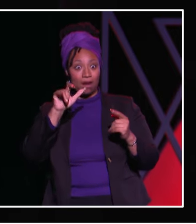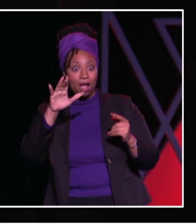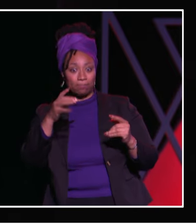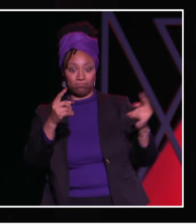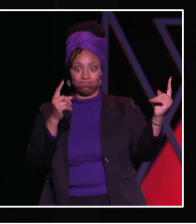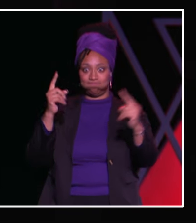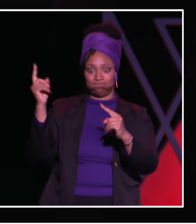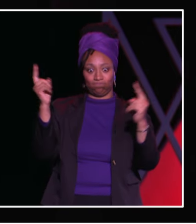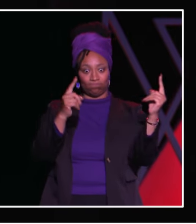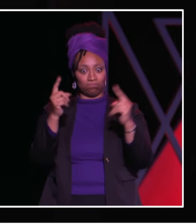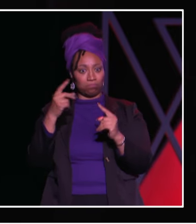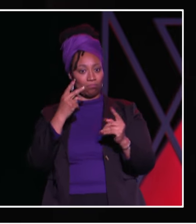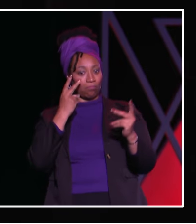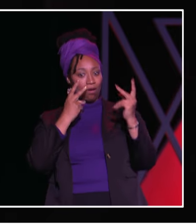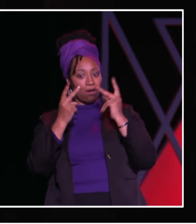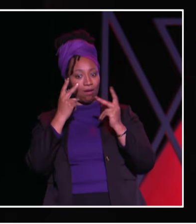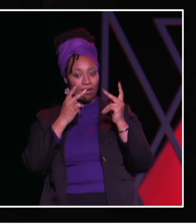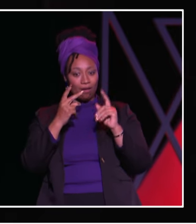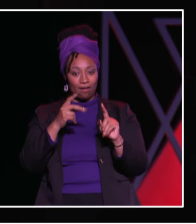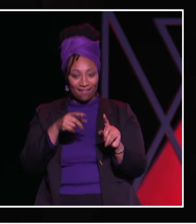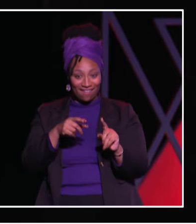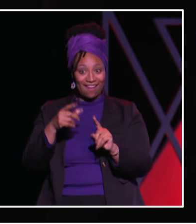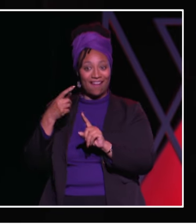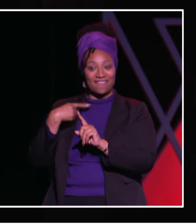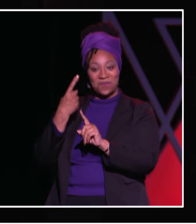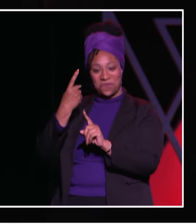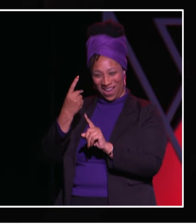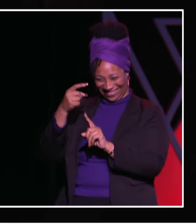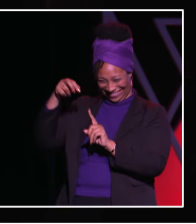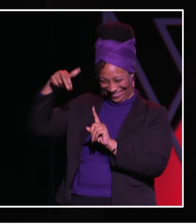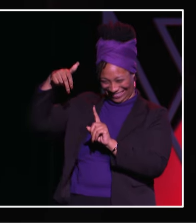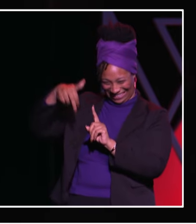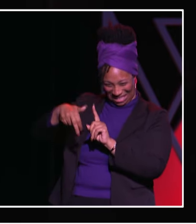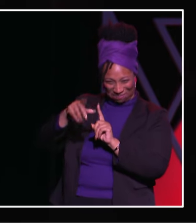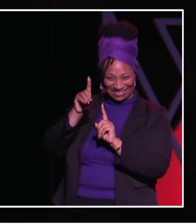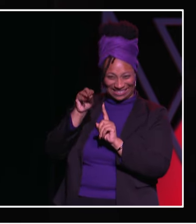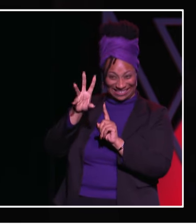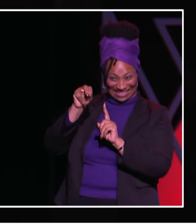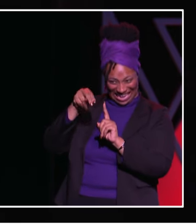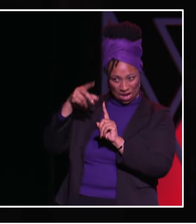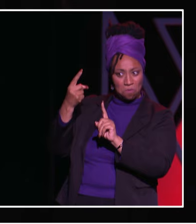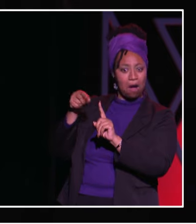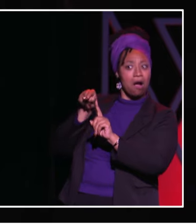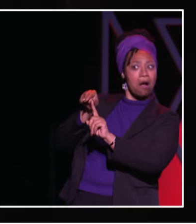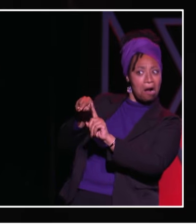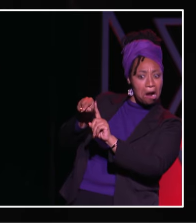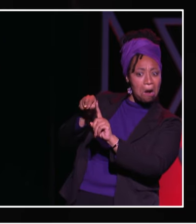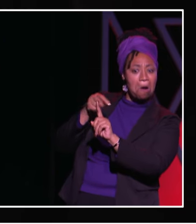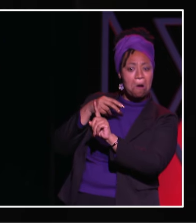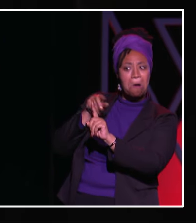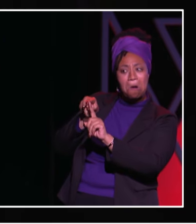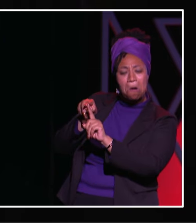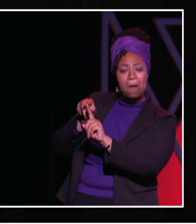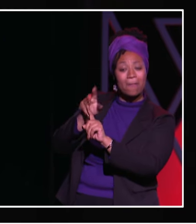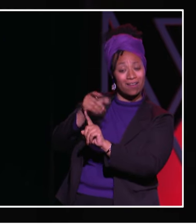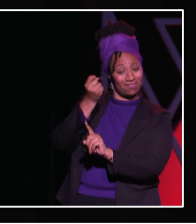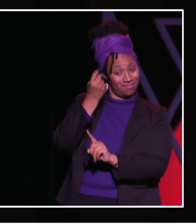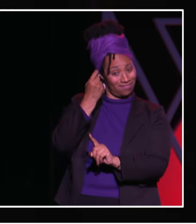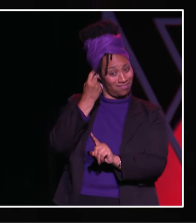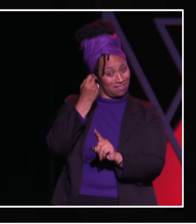of Jazz. Sadly, they've all disappeared, but Blues Alley continues to thrive and to offer superior